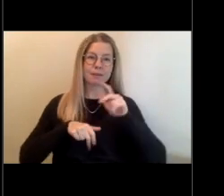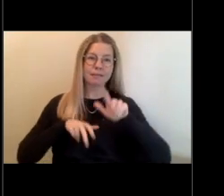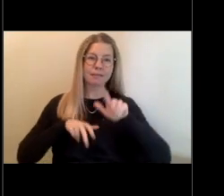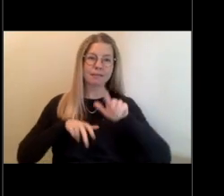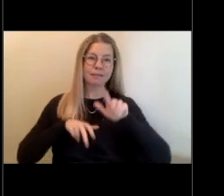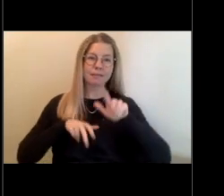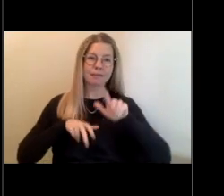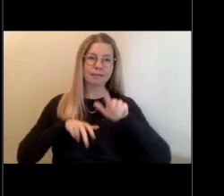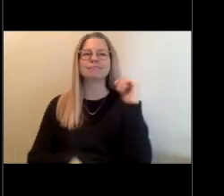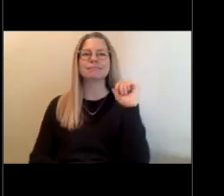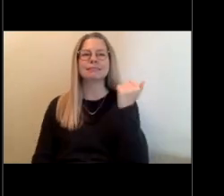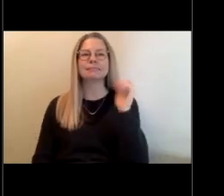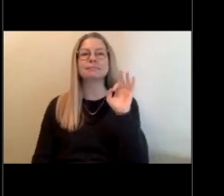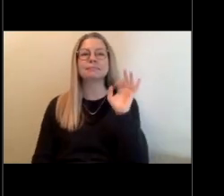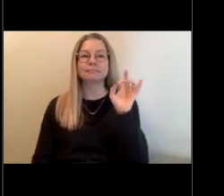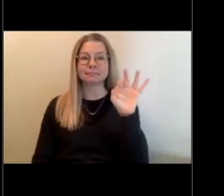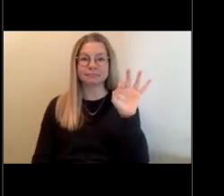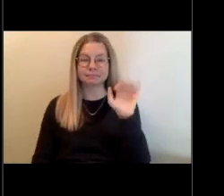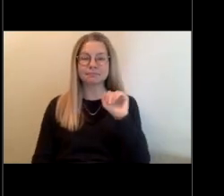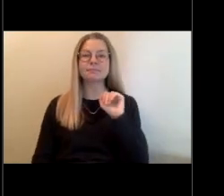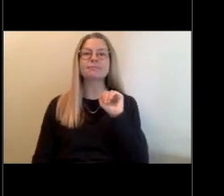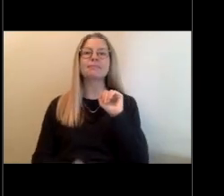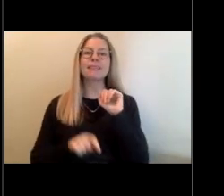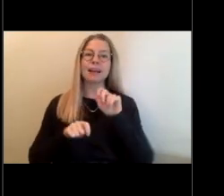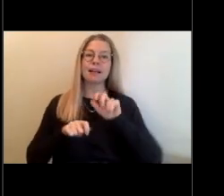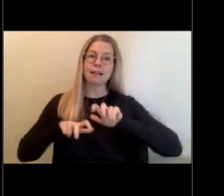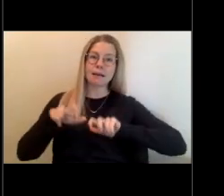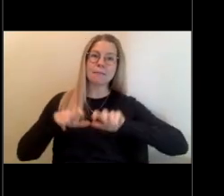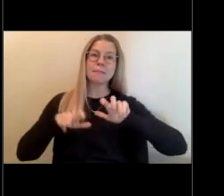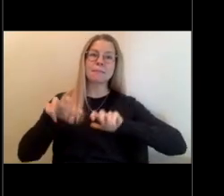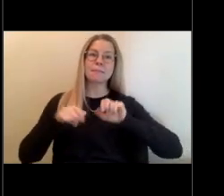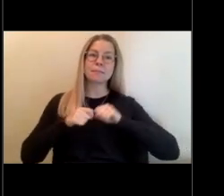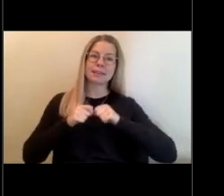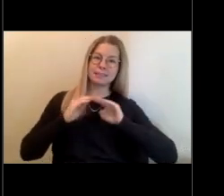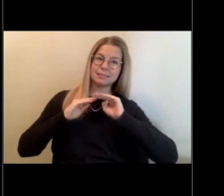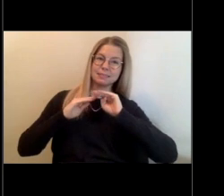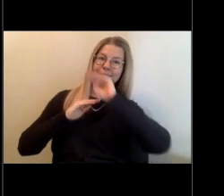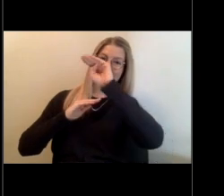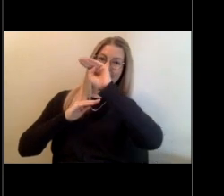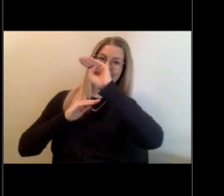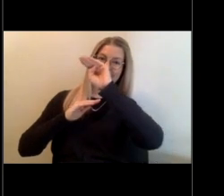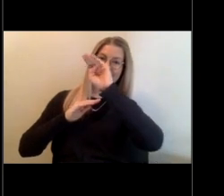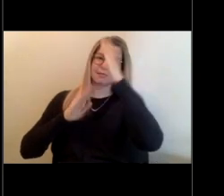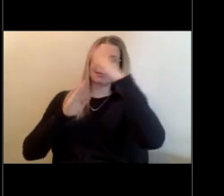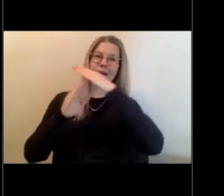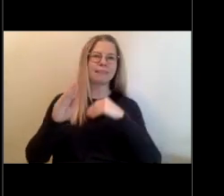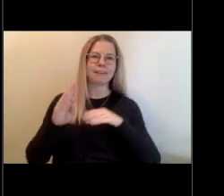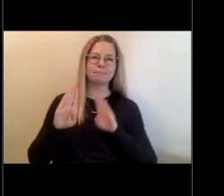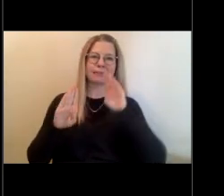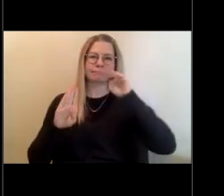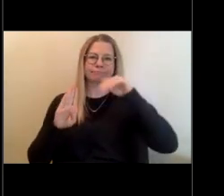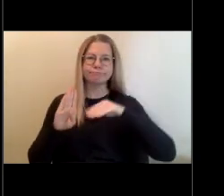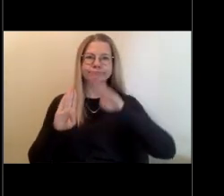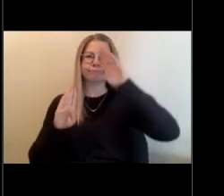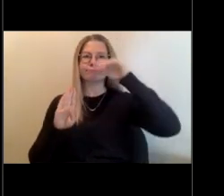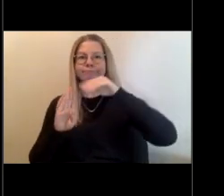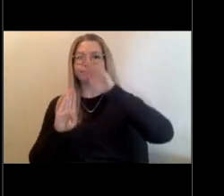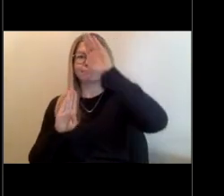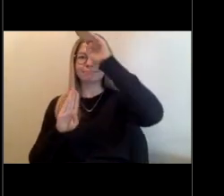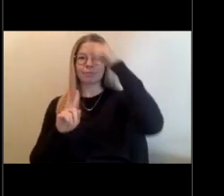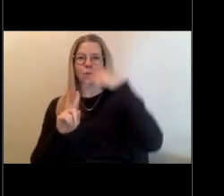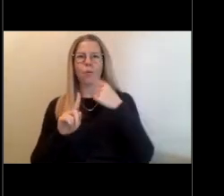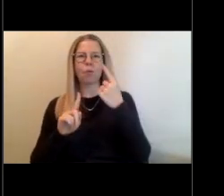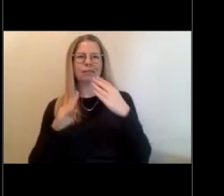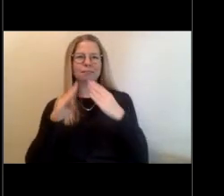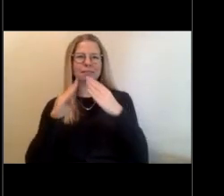actually has a series of peaks as you go up it. One of them is permanently closed because it's really